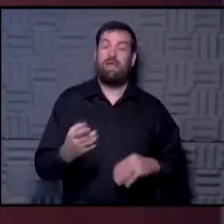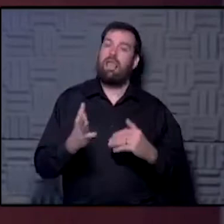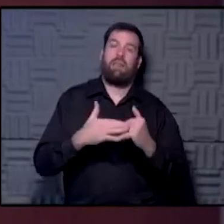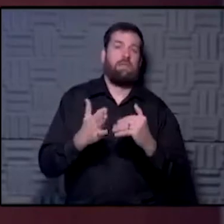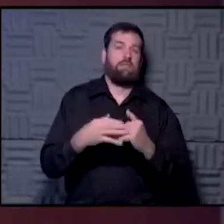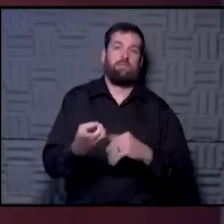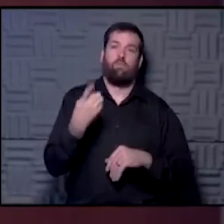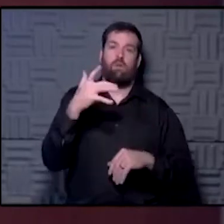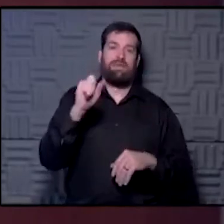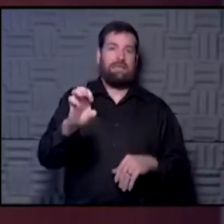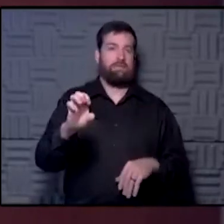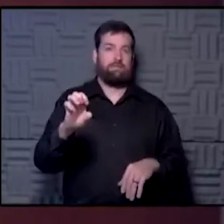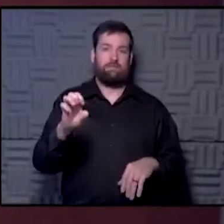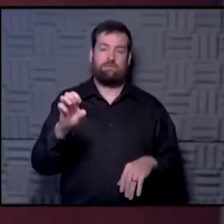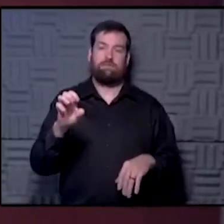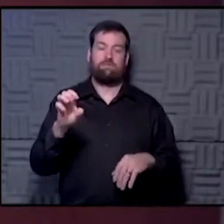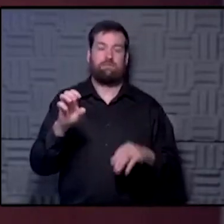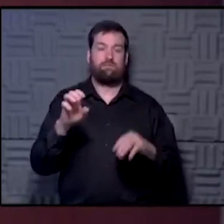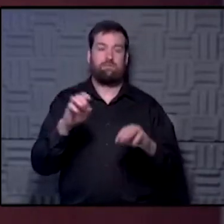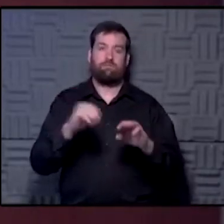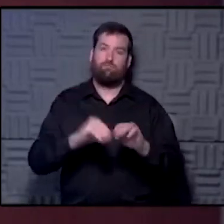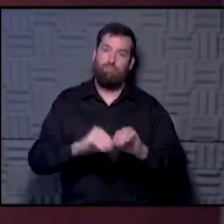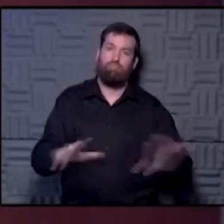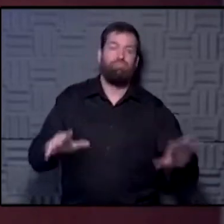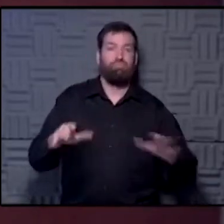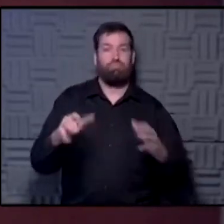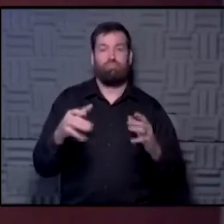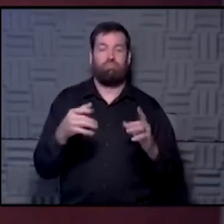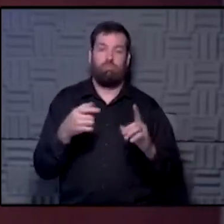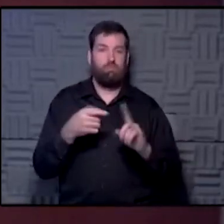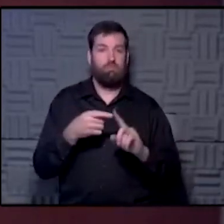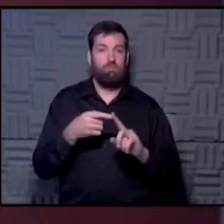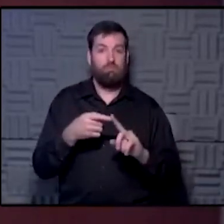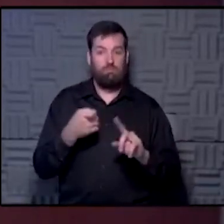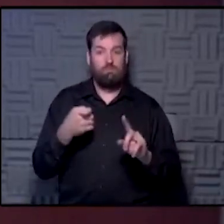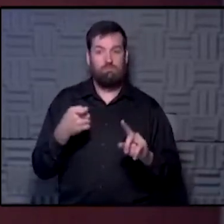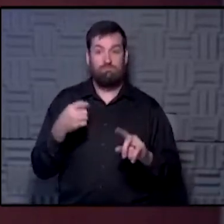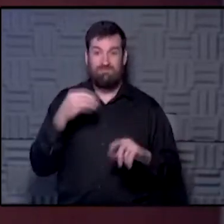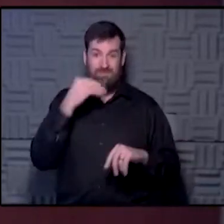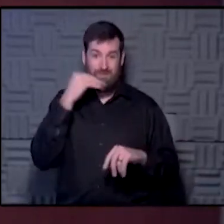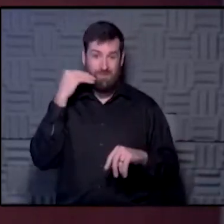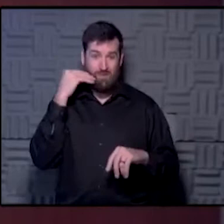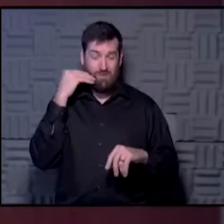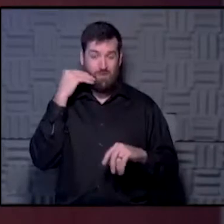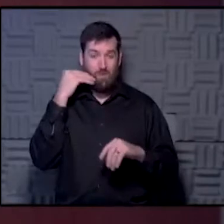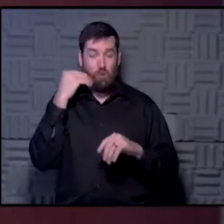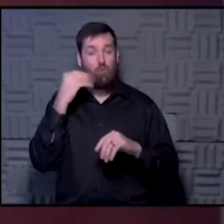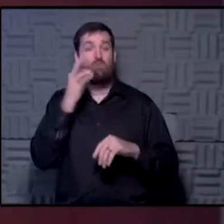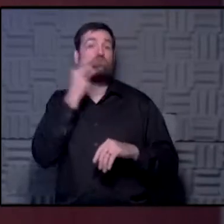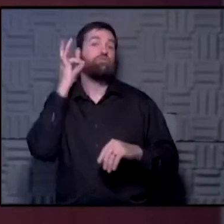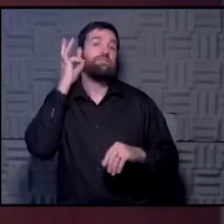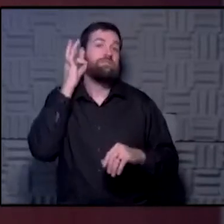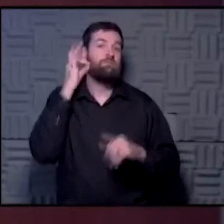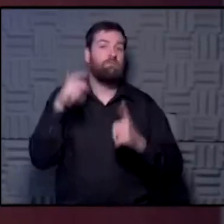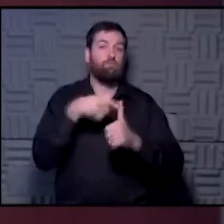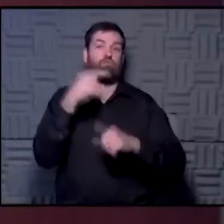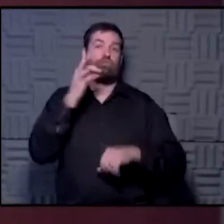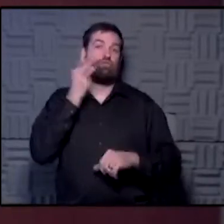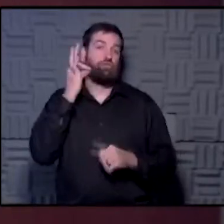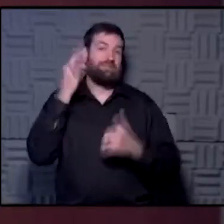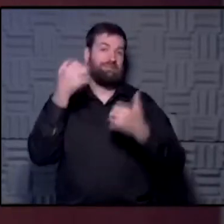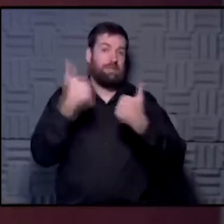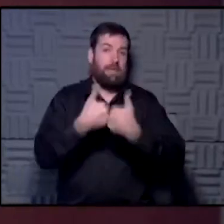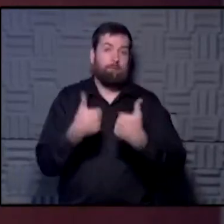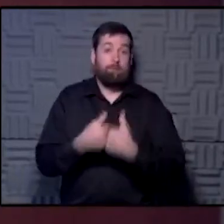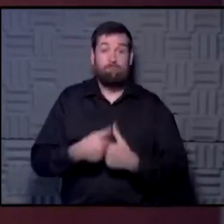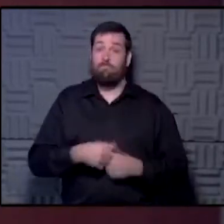least one case that was shared or released after our home opener, unfortunately, at the Chiefs game. So I don't think that's